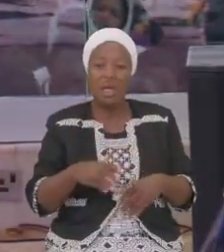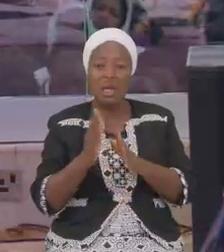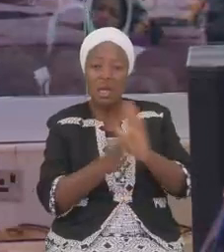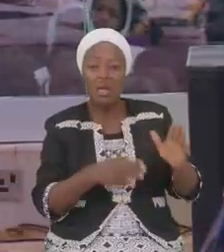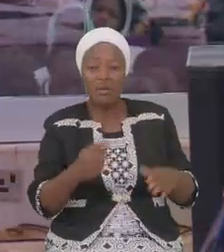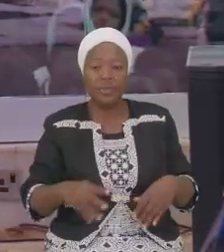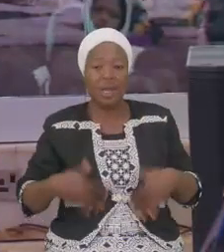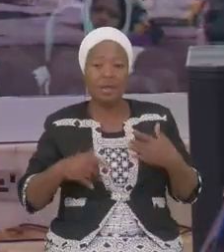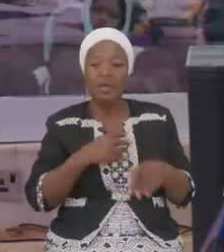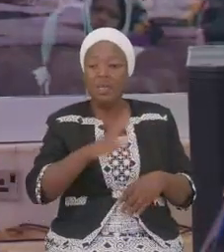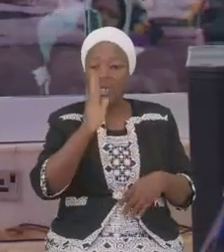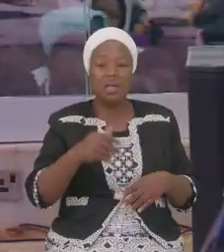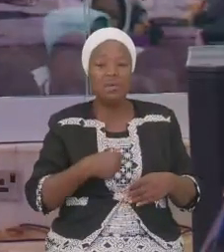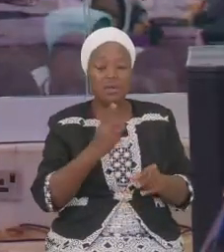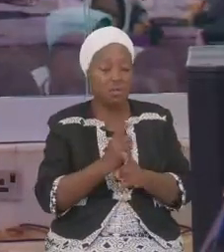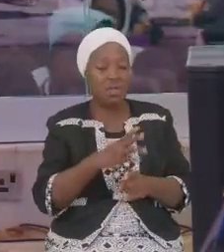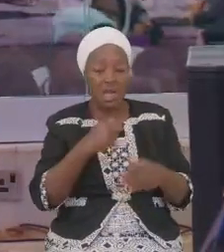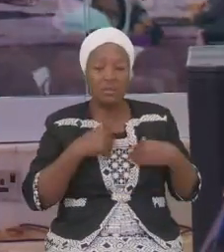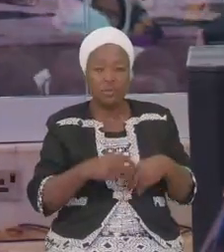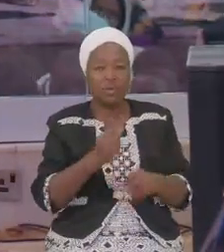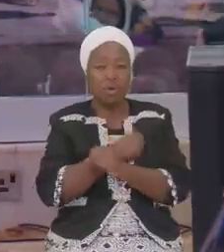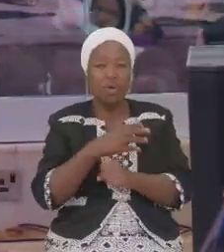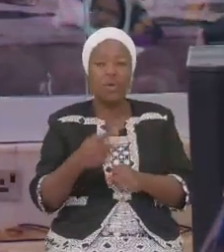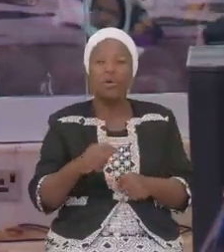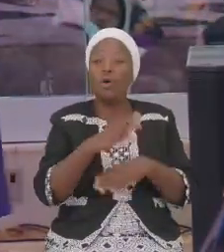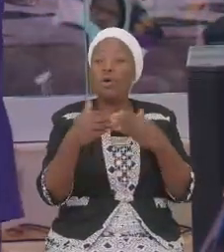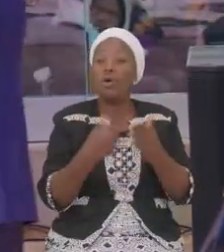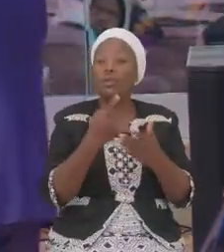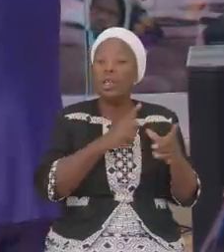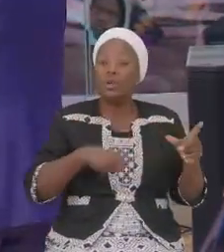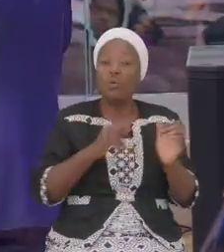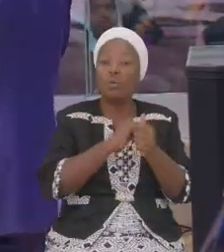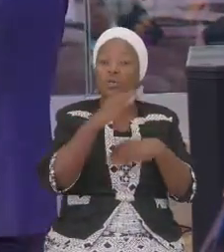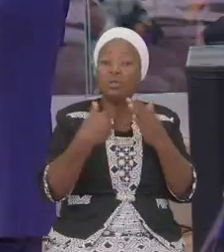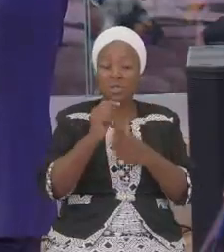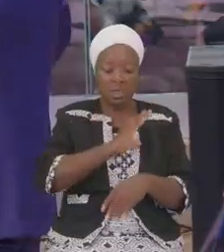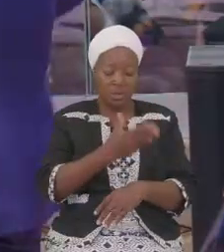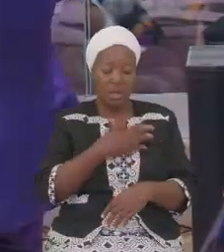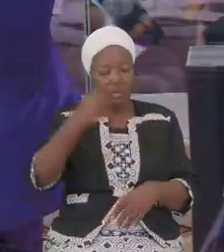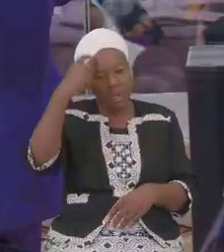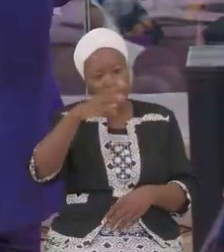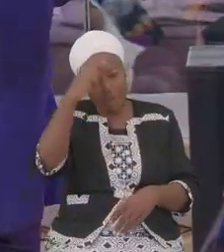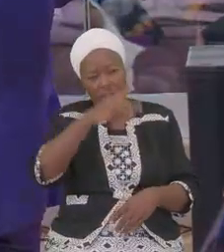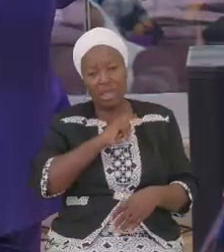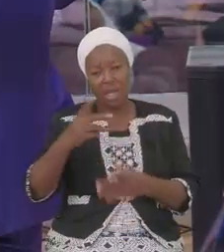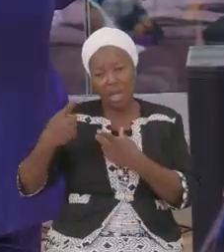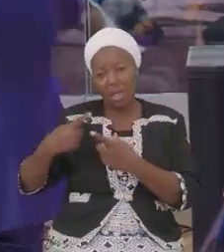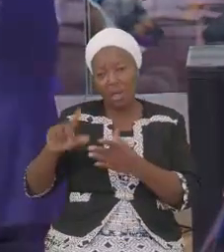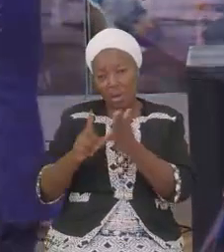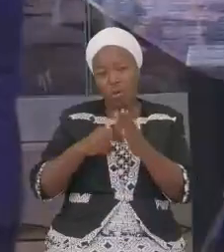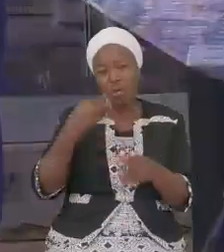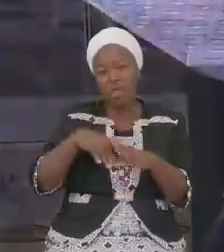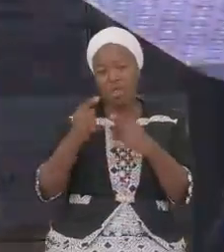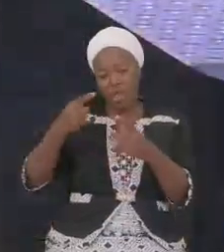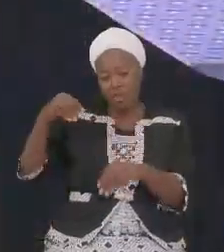to love the Lord with all their heart, all their soul, and all their mind, because the law was not in their heart. The law was on a stone, and